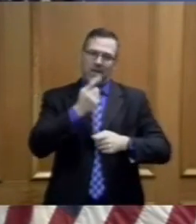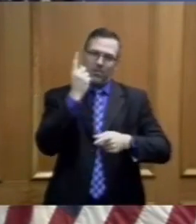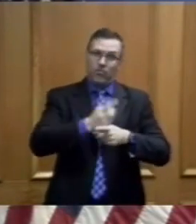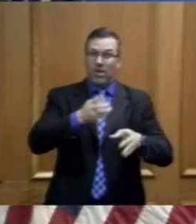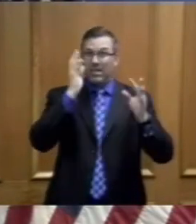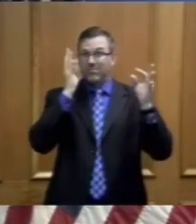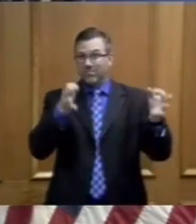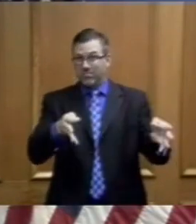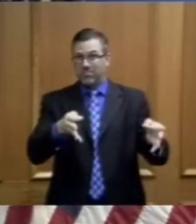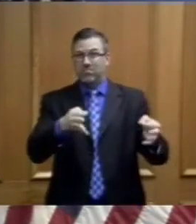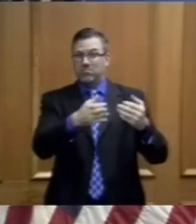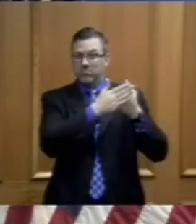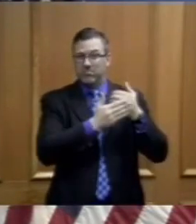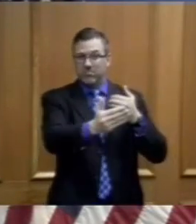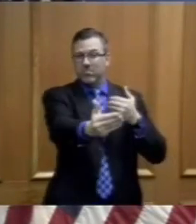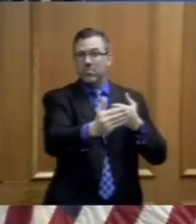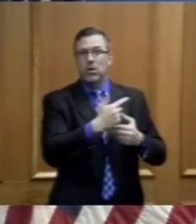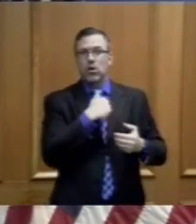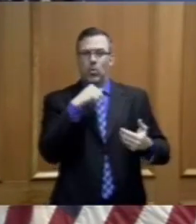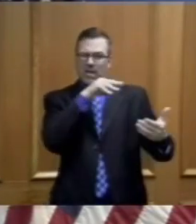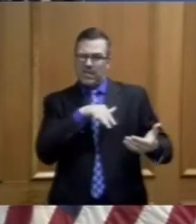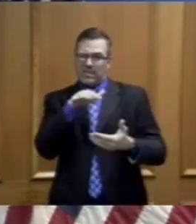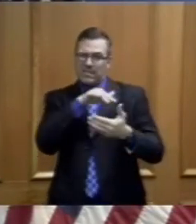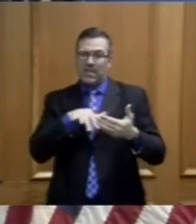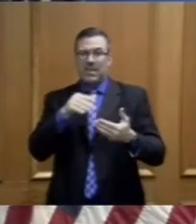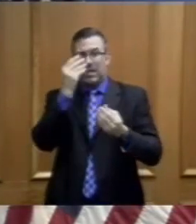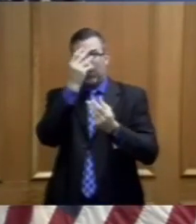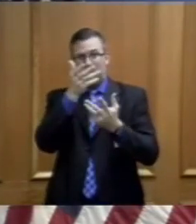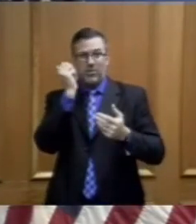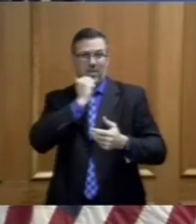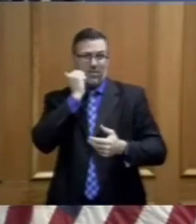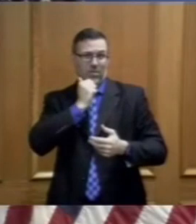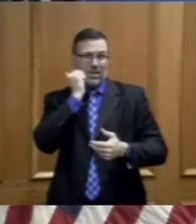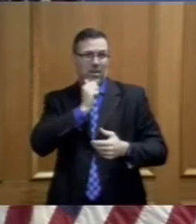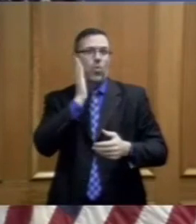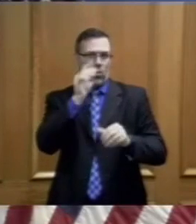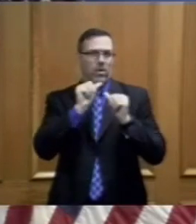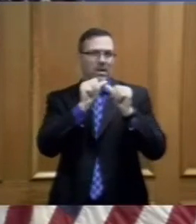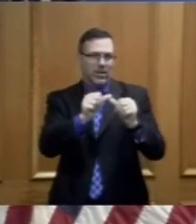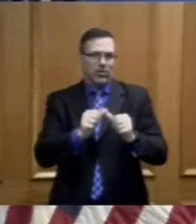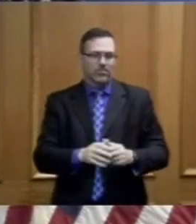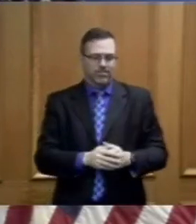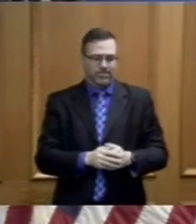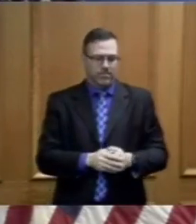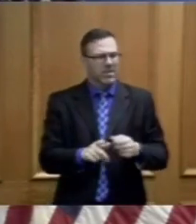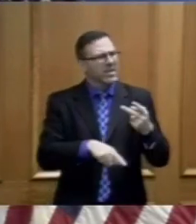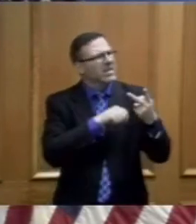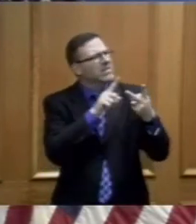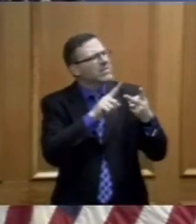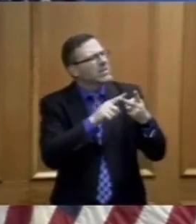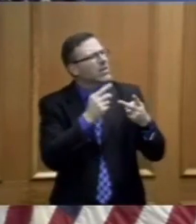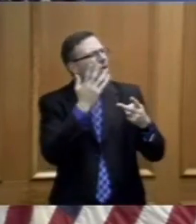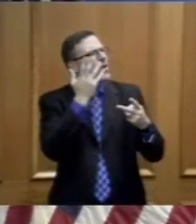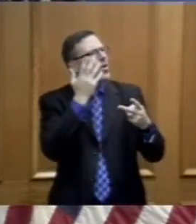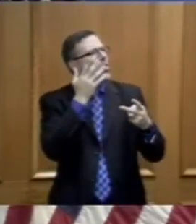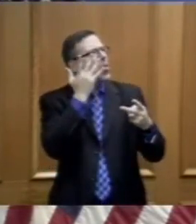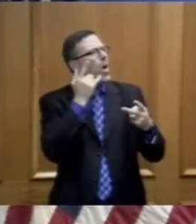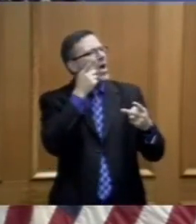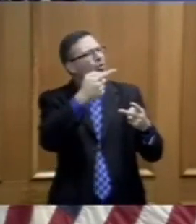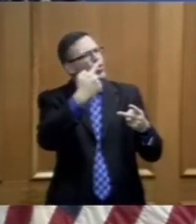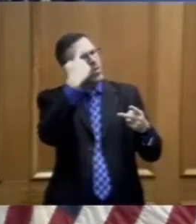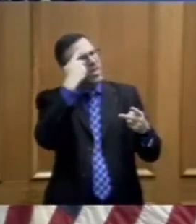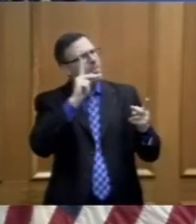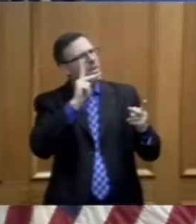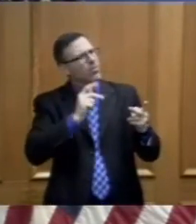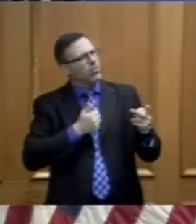So we look at information every day, and we'll be looking. And the second part, why are Tennesseans, why do you think Tennesseans